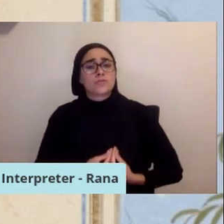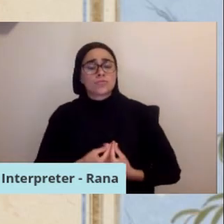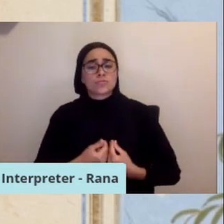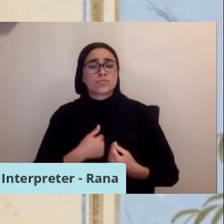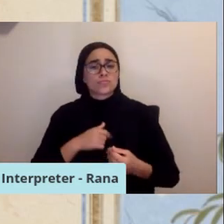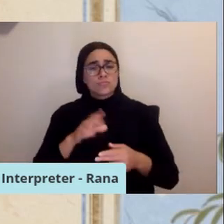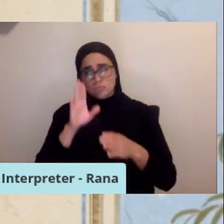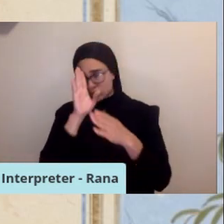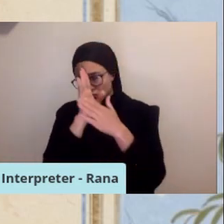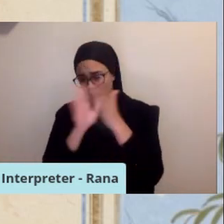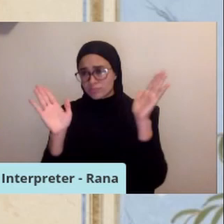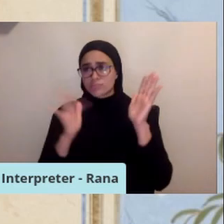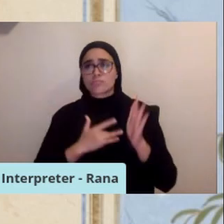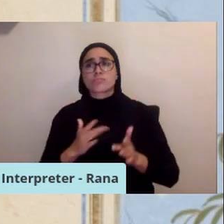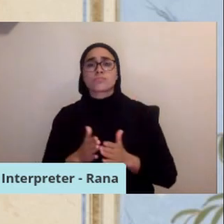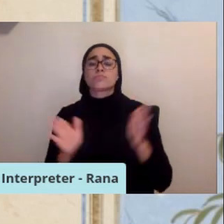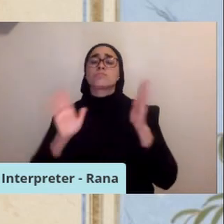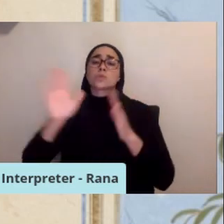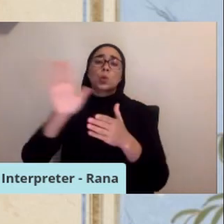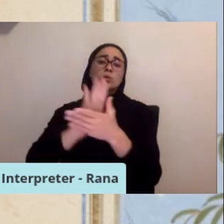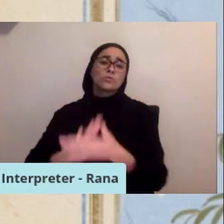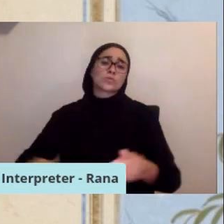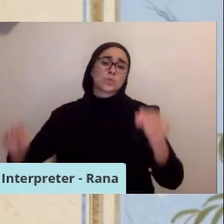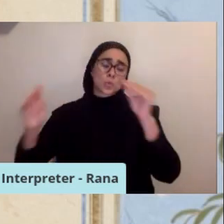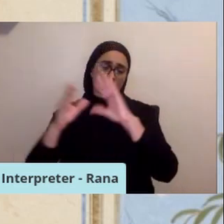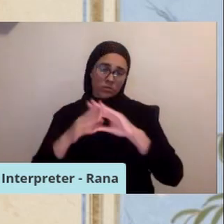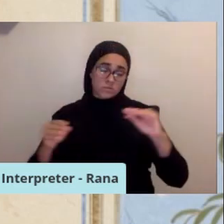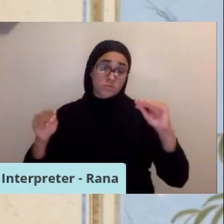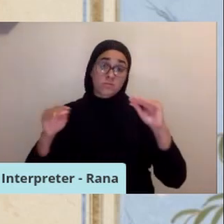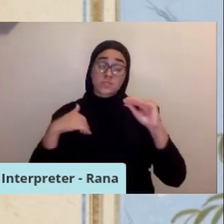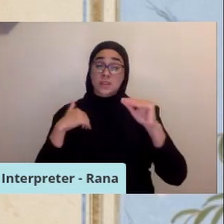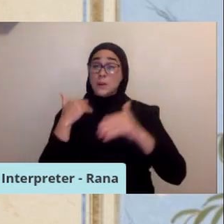stories. In the process, I was hoping to